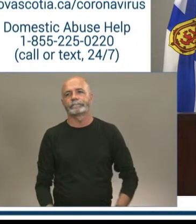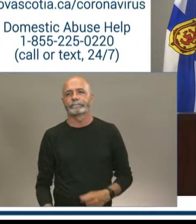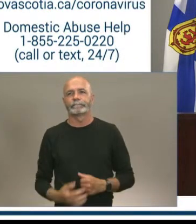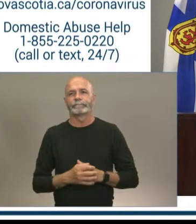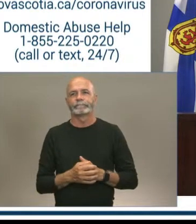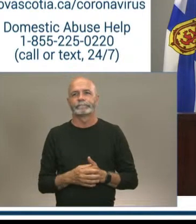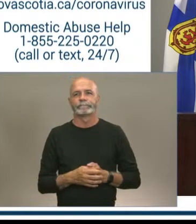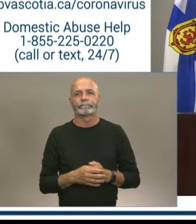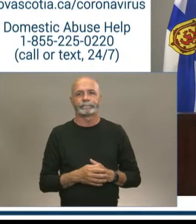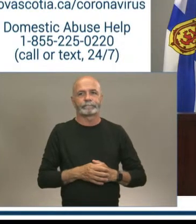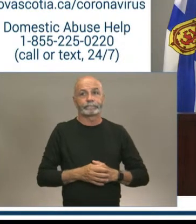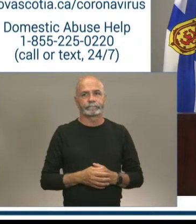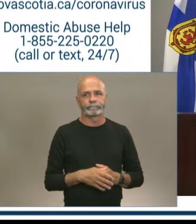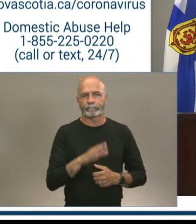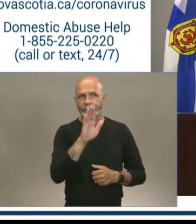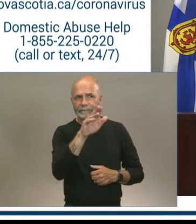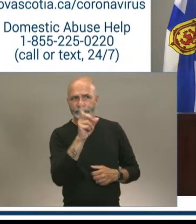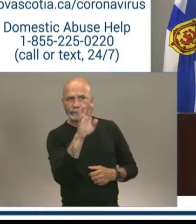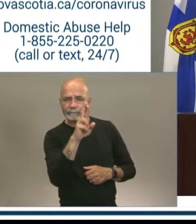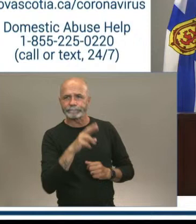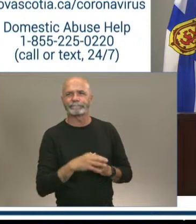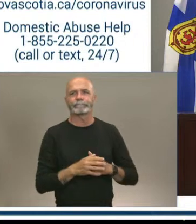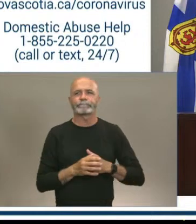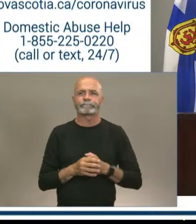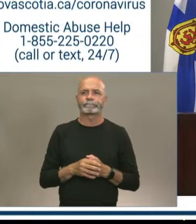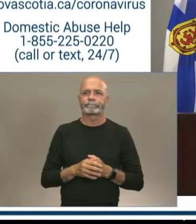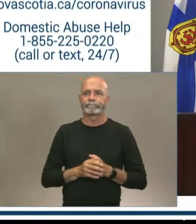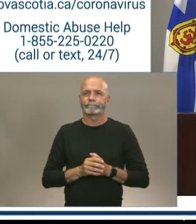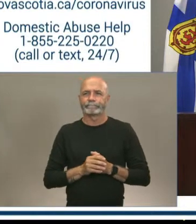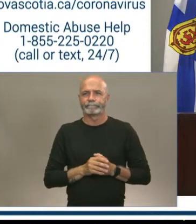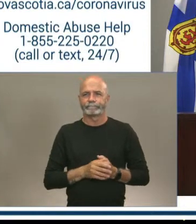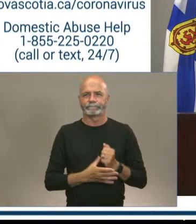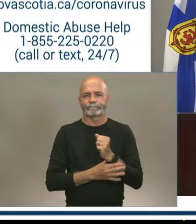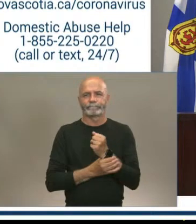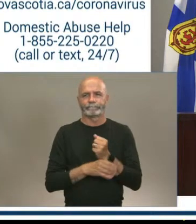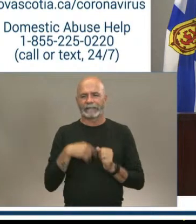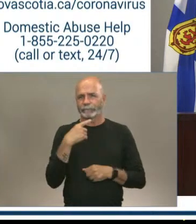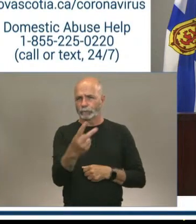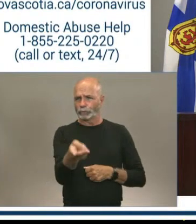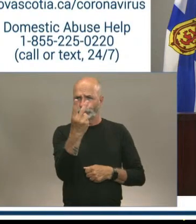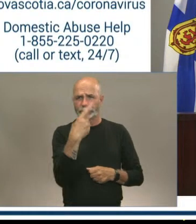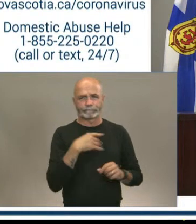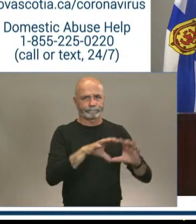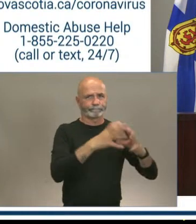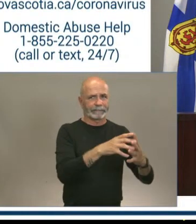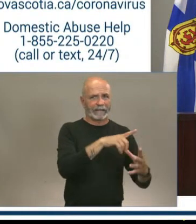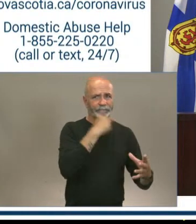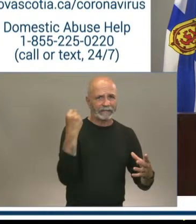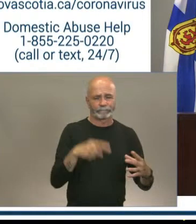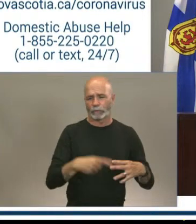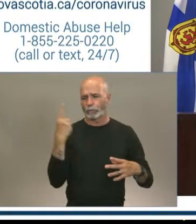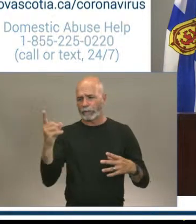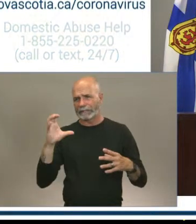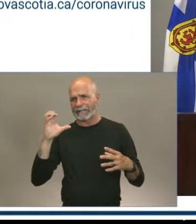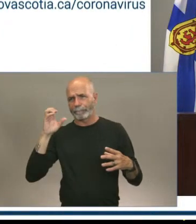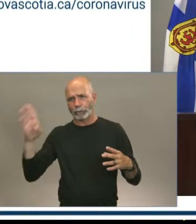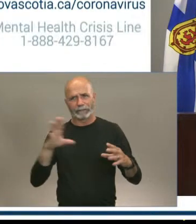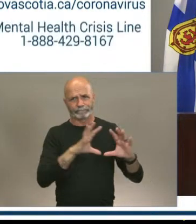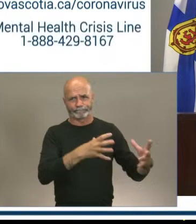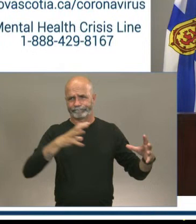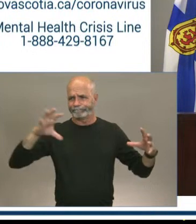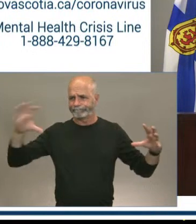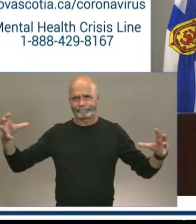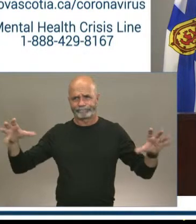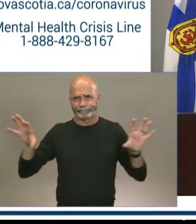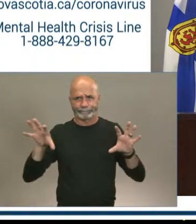Marla. Dr. Strang, can I ask you about the 2 clusters, the one in Central and in Eastern? You mentioned that